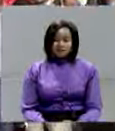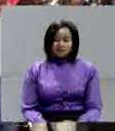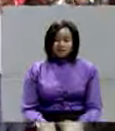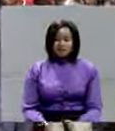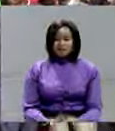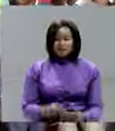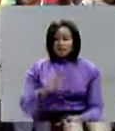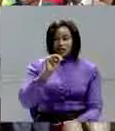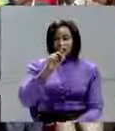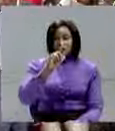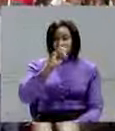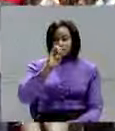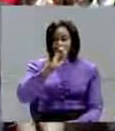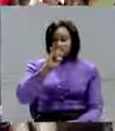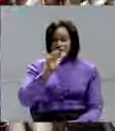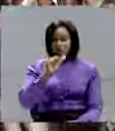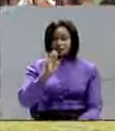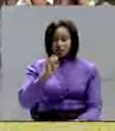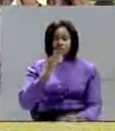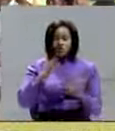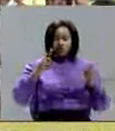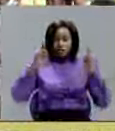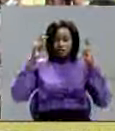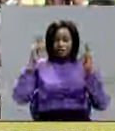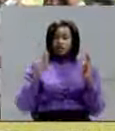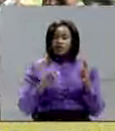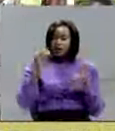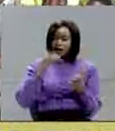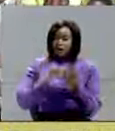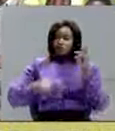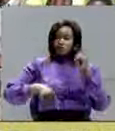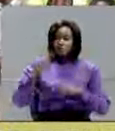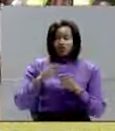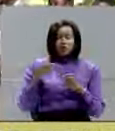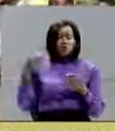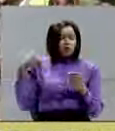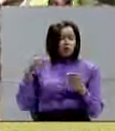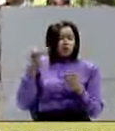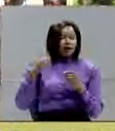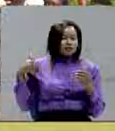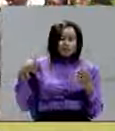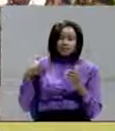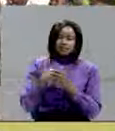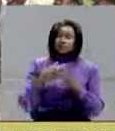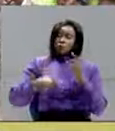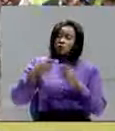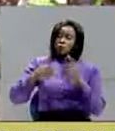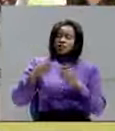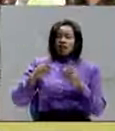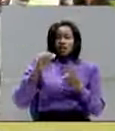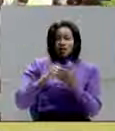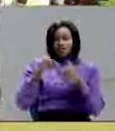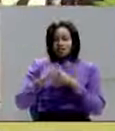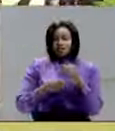Ndeja University Sports Candle continues to shine with yet another gong added to its already glittering trophy cabinet.